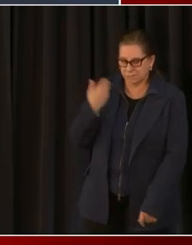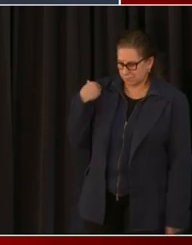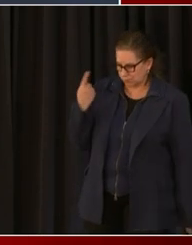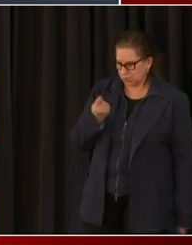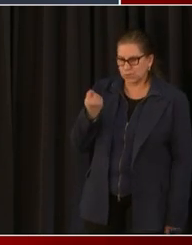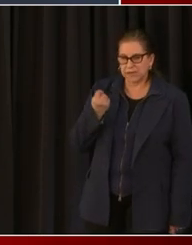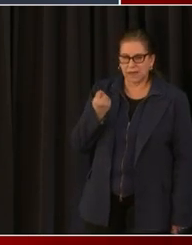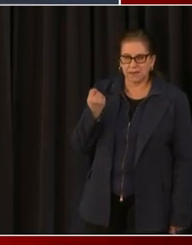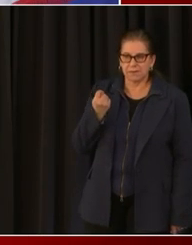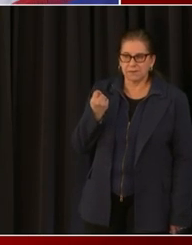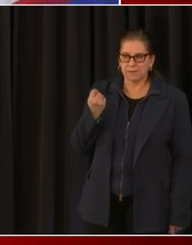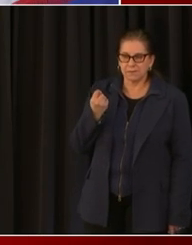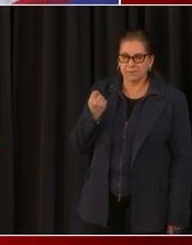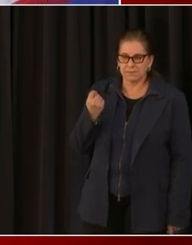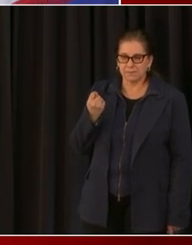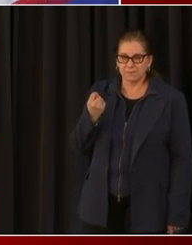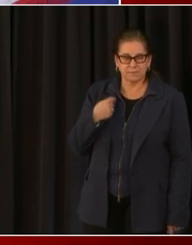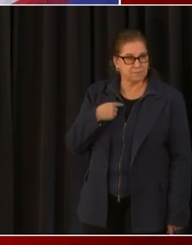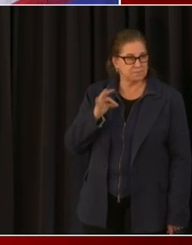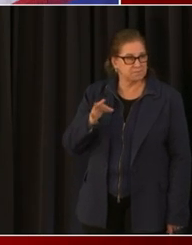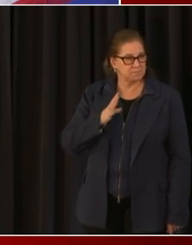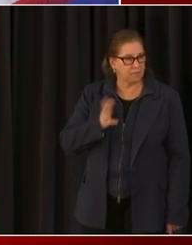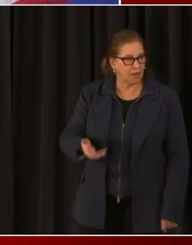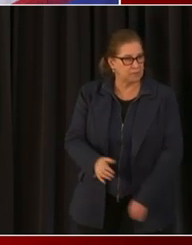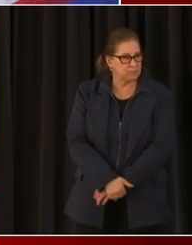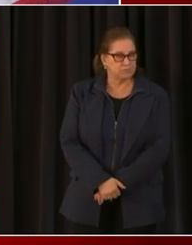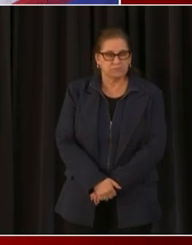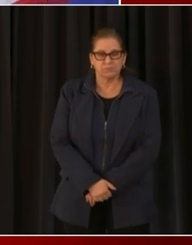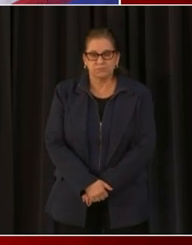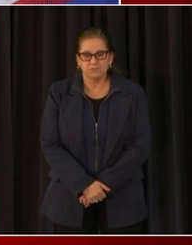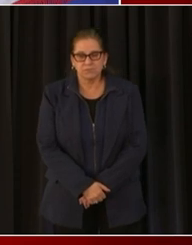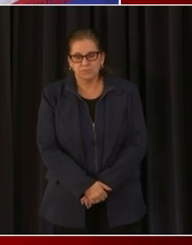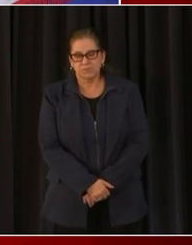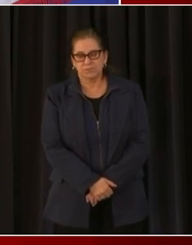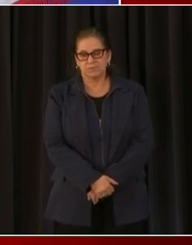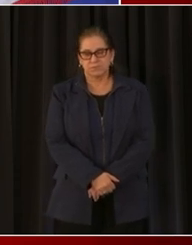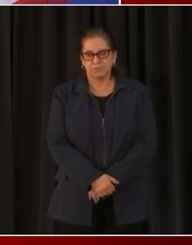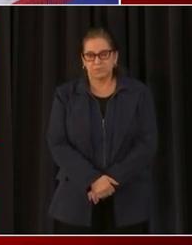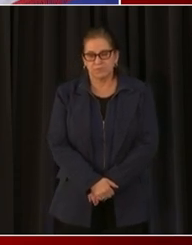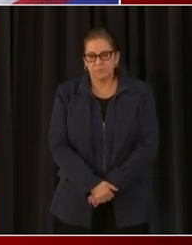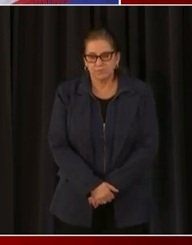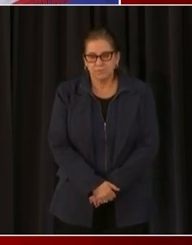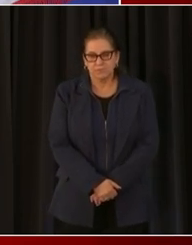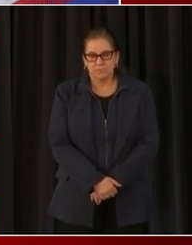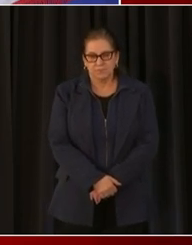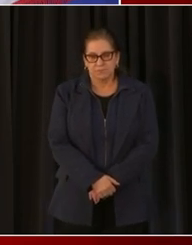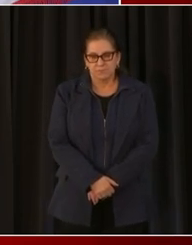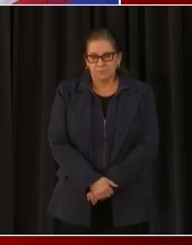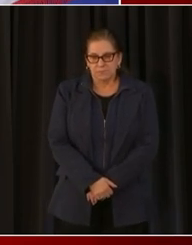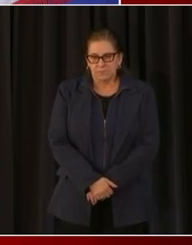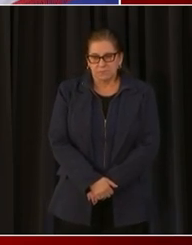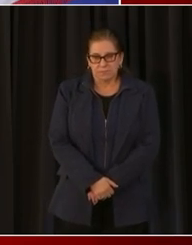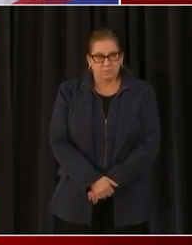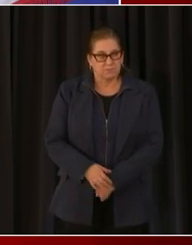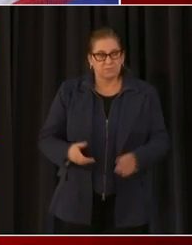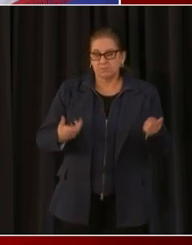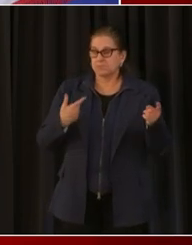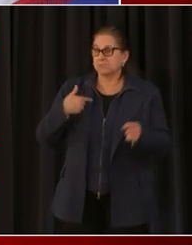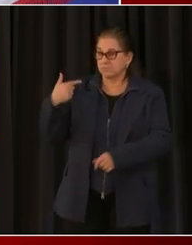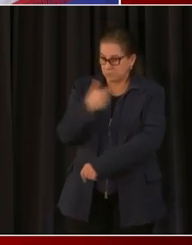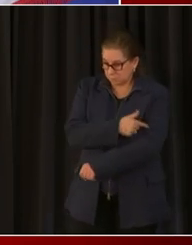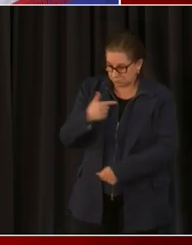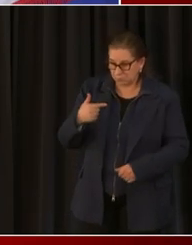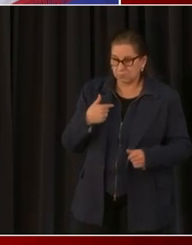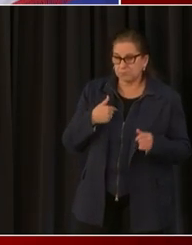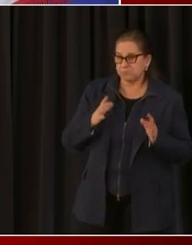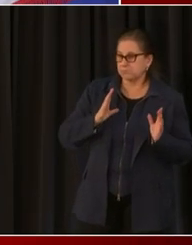Tuesday, and it went fine. I didn't really feel any effects until about 24 hours